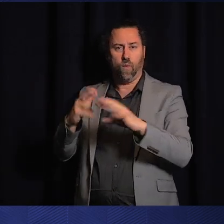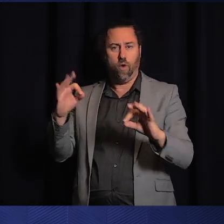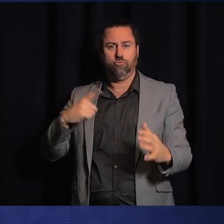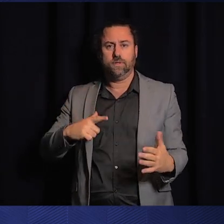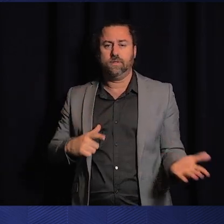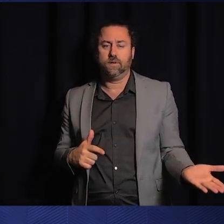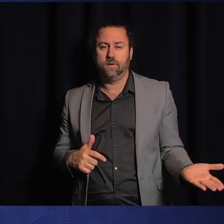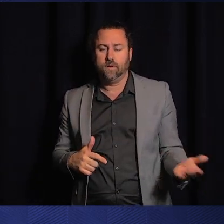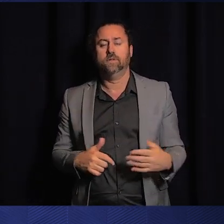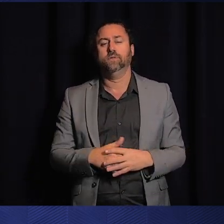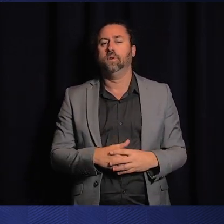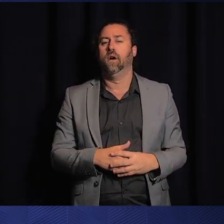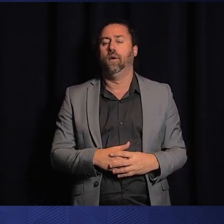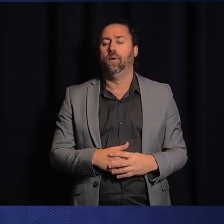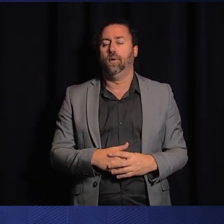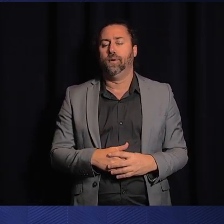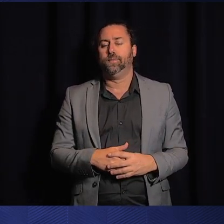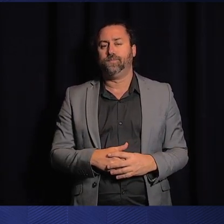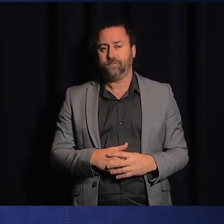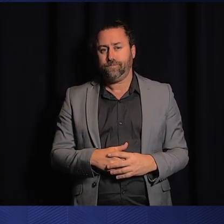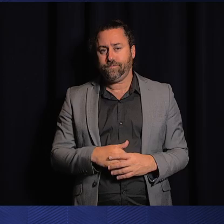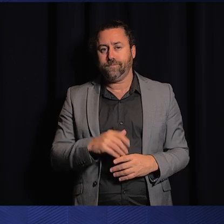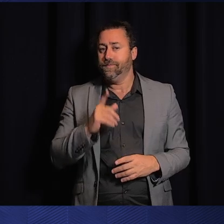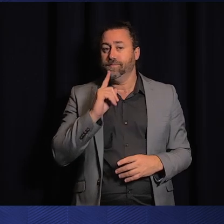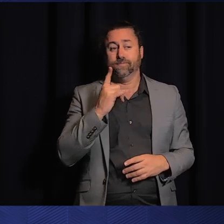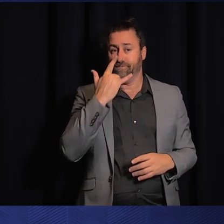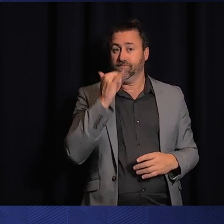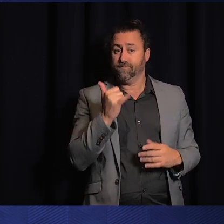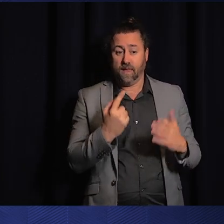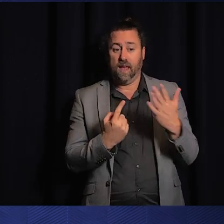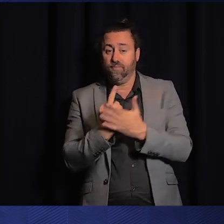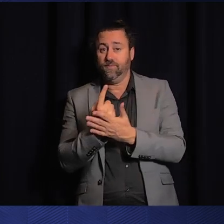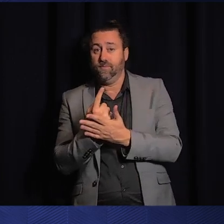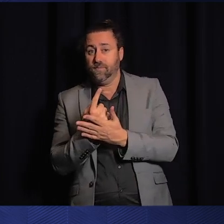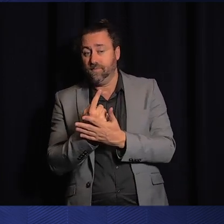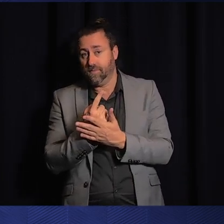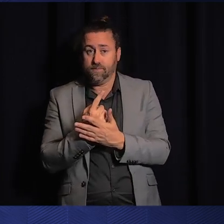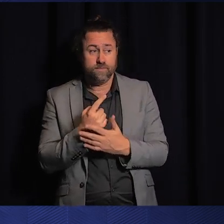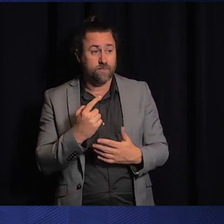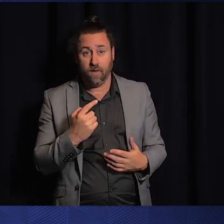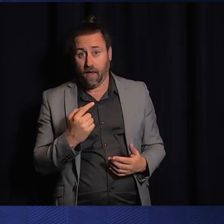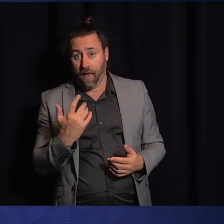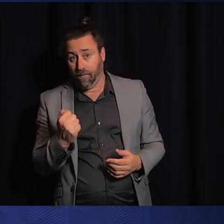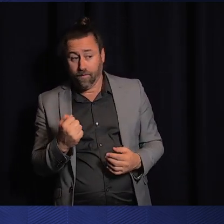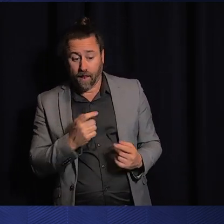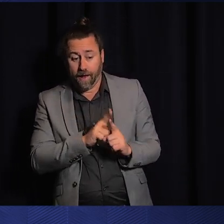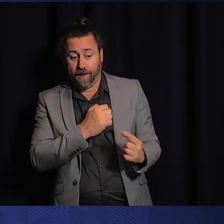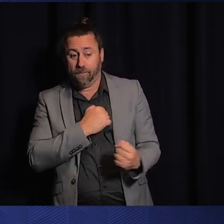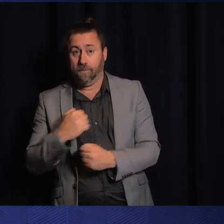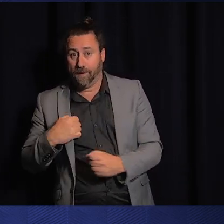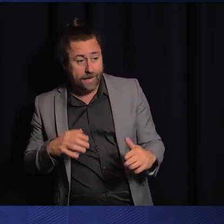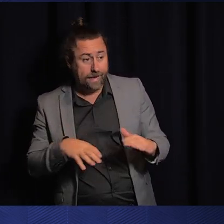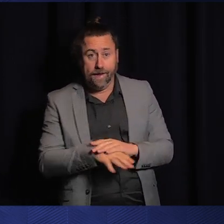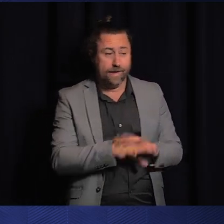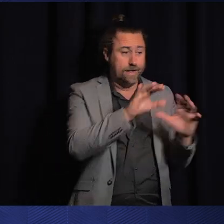say that one of the causes for internal displacement are violations of human rights. But